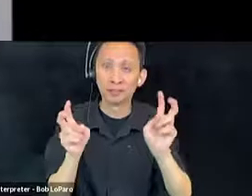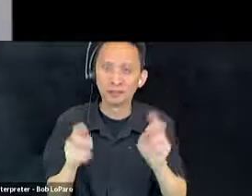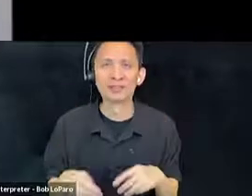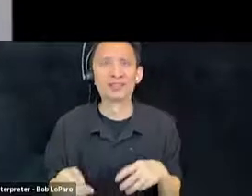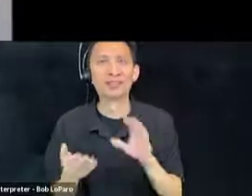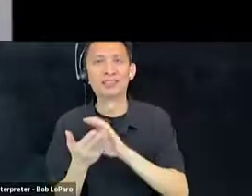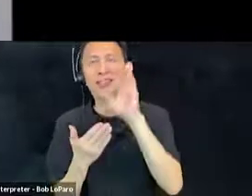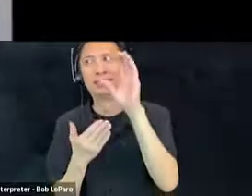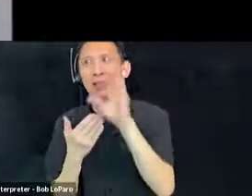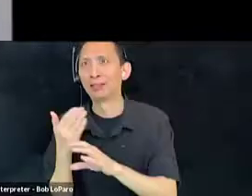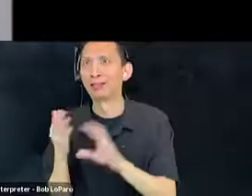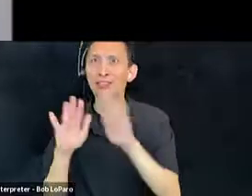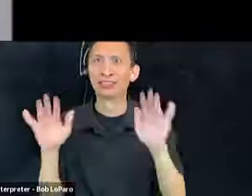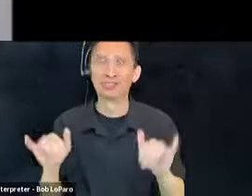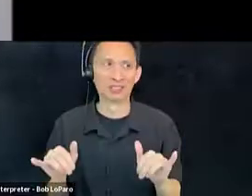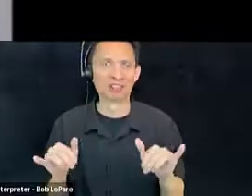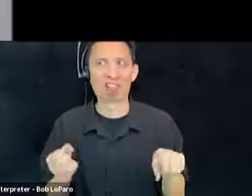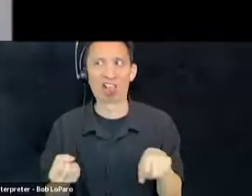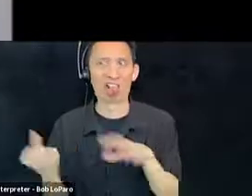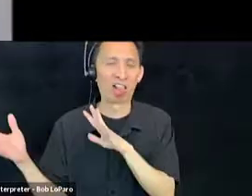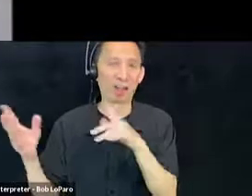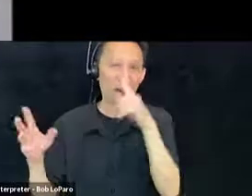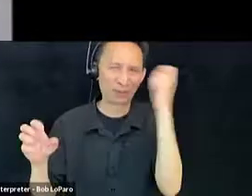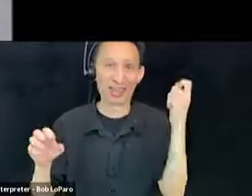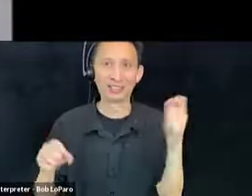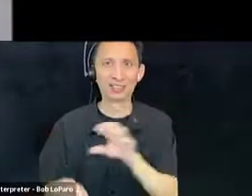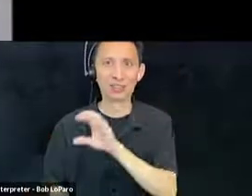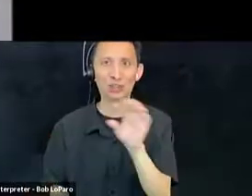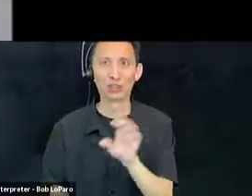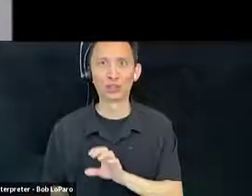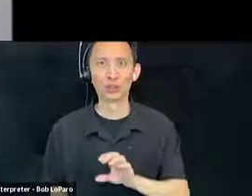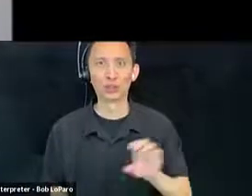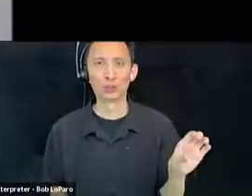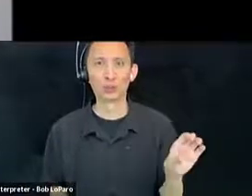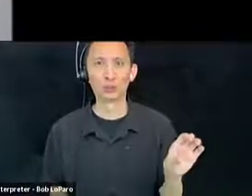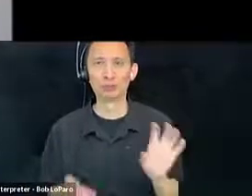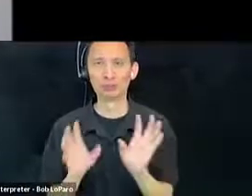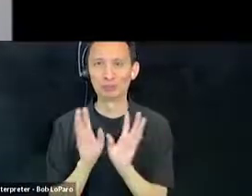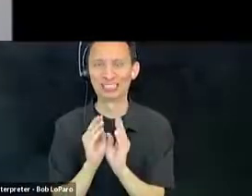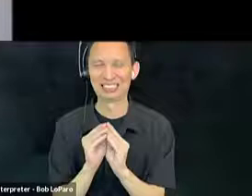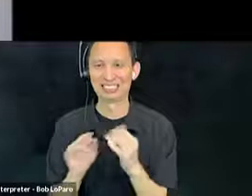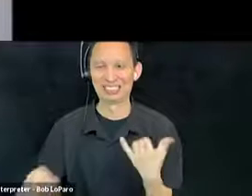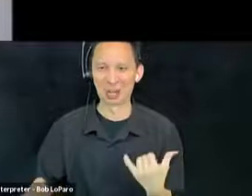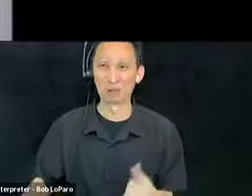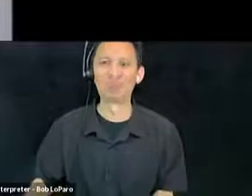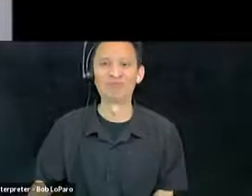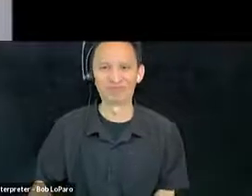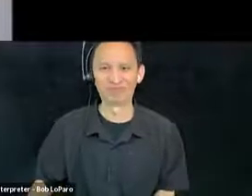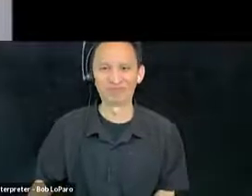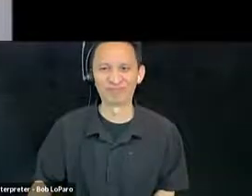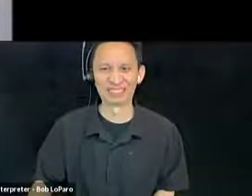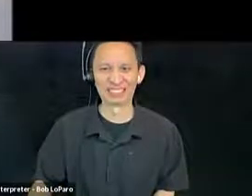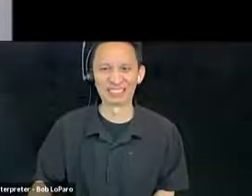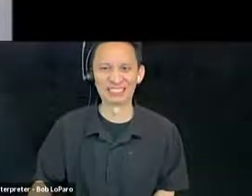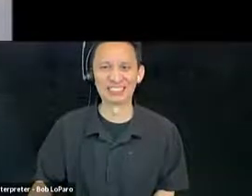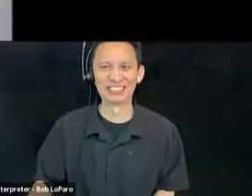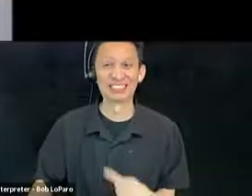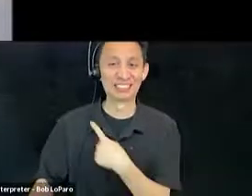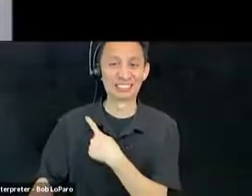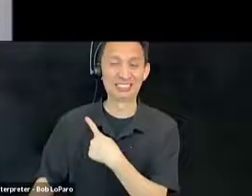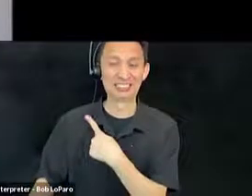kind of went out the door for a lot of families and teachers. And so this is an example of